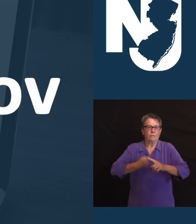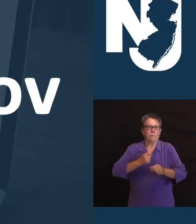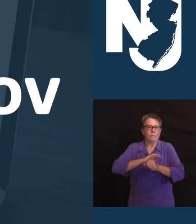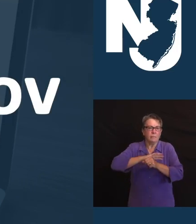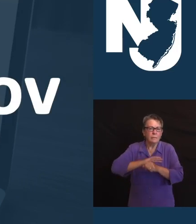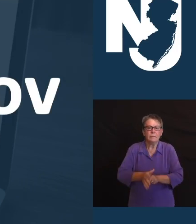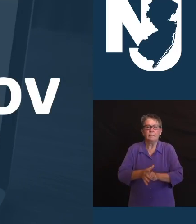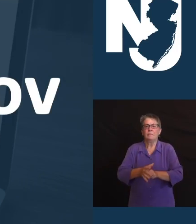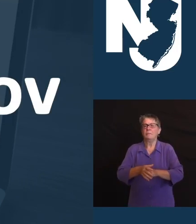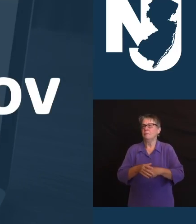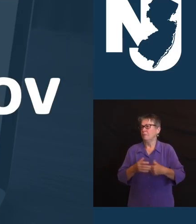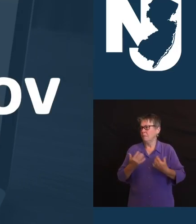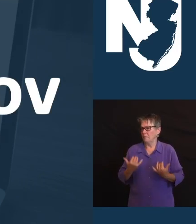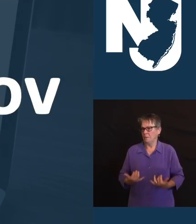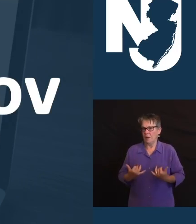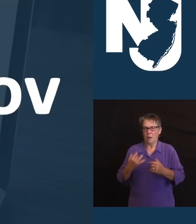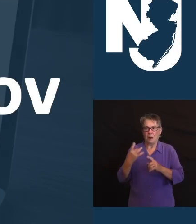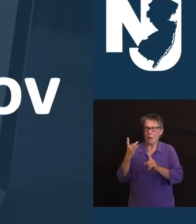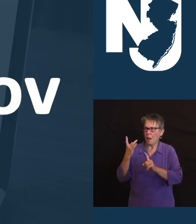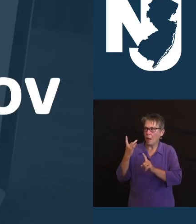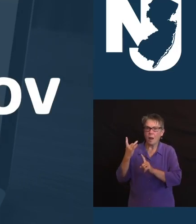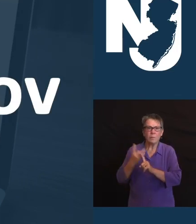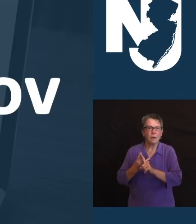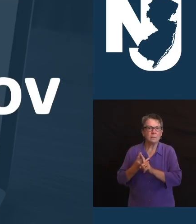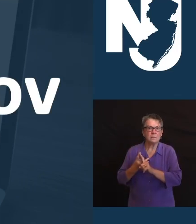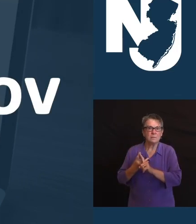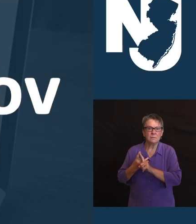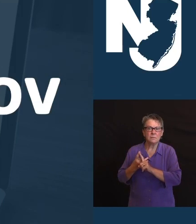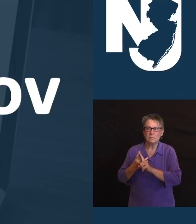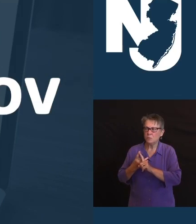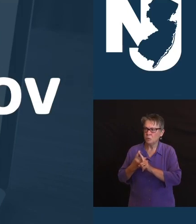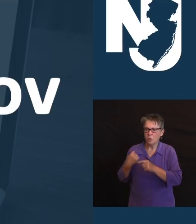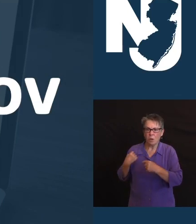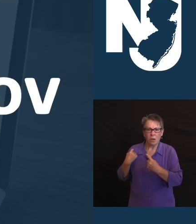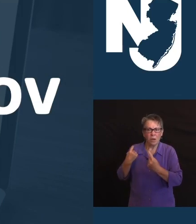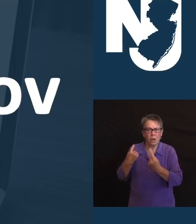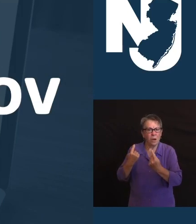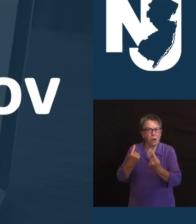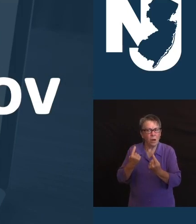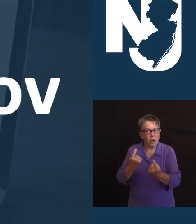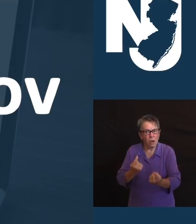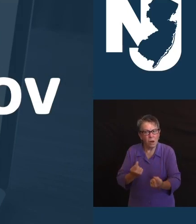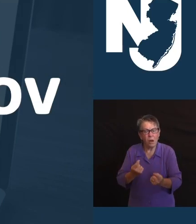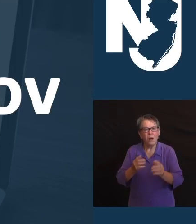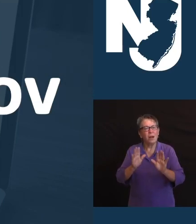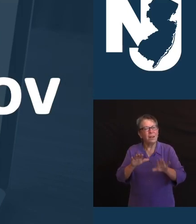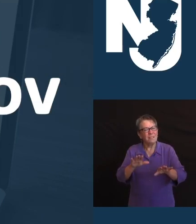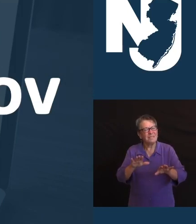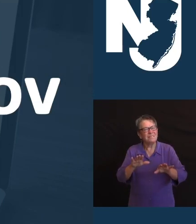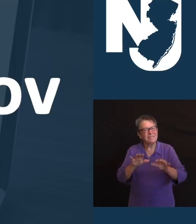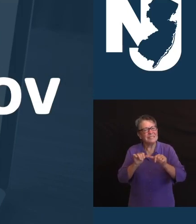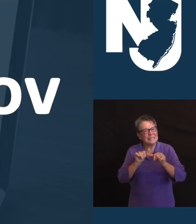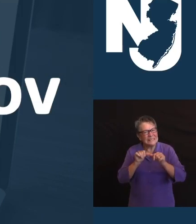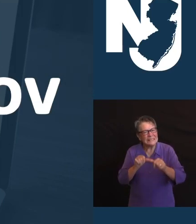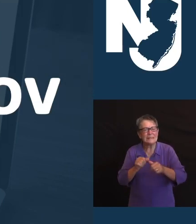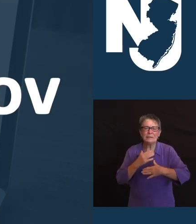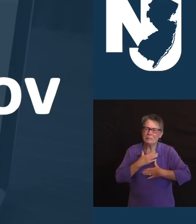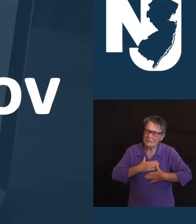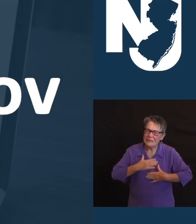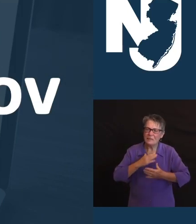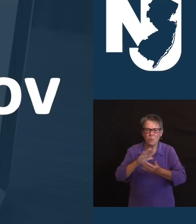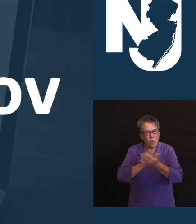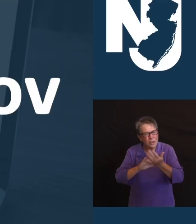resolve. So please remember, wash your hands, wear your masks, keep a social distance, stay away if you don't feel well,